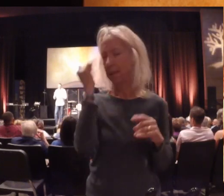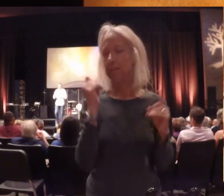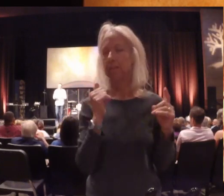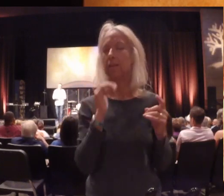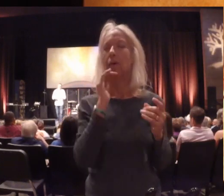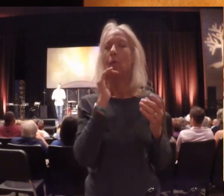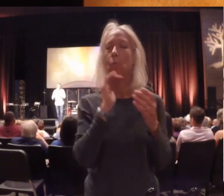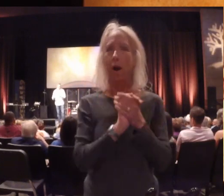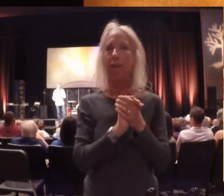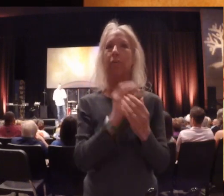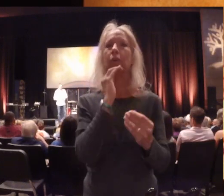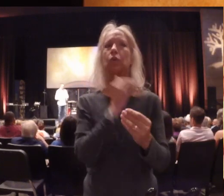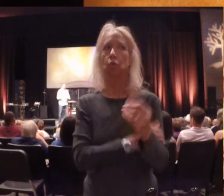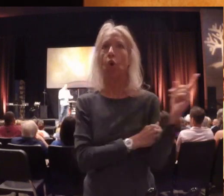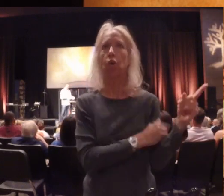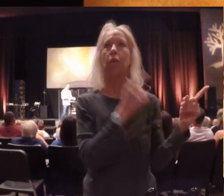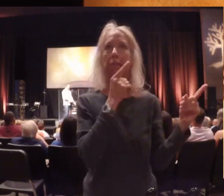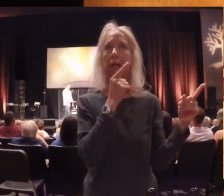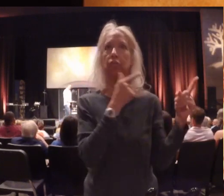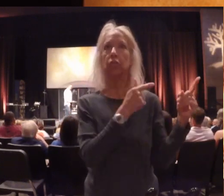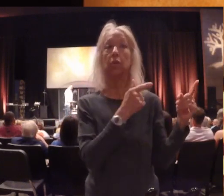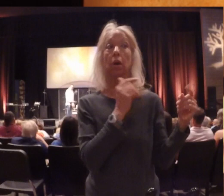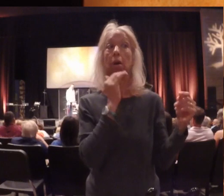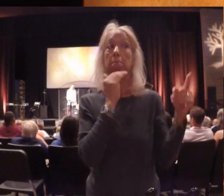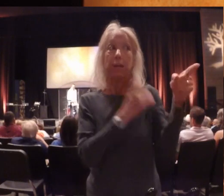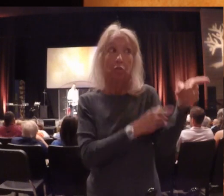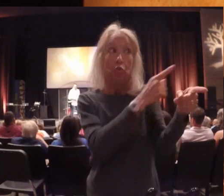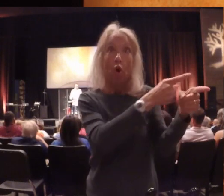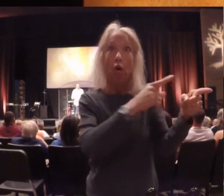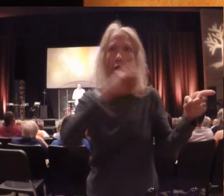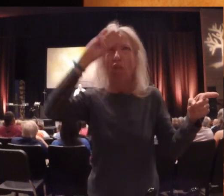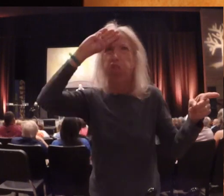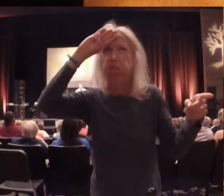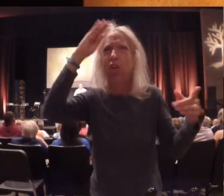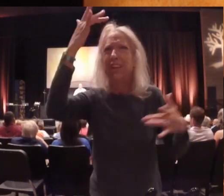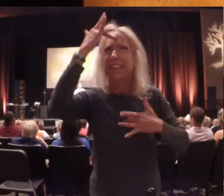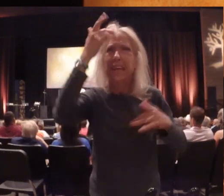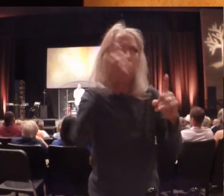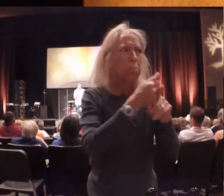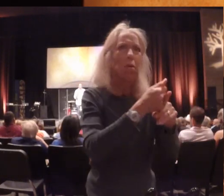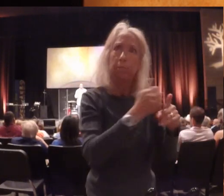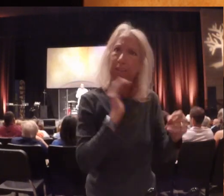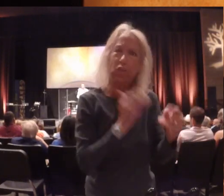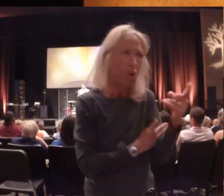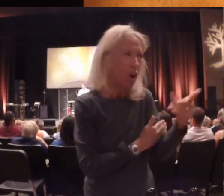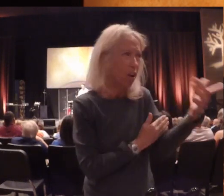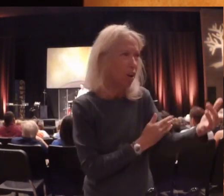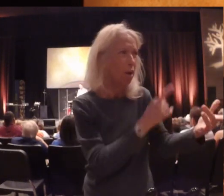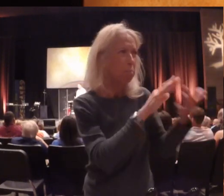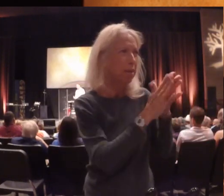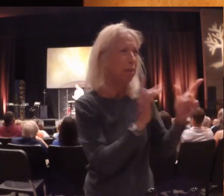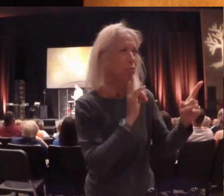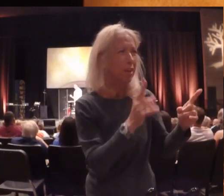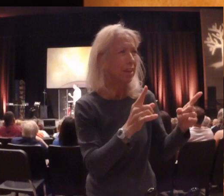my wife and my daughter were out to lunch. My daughter comes down with a fever at lunch, and she's not feeling really good. She starts getting real tired